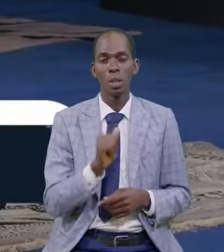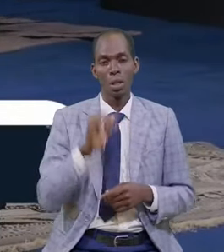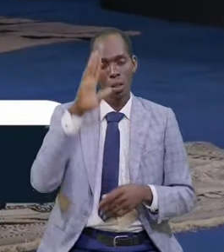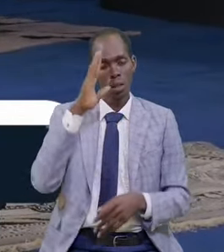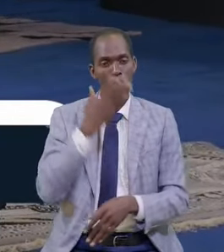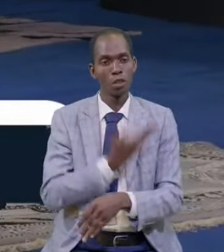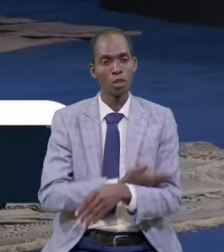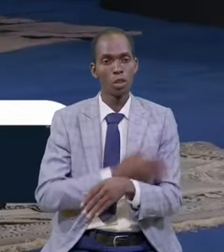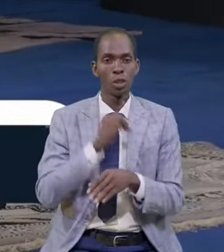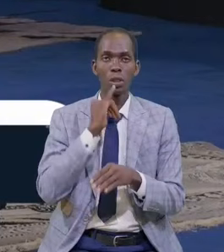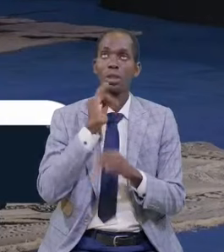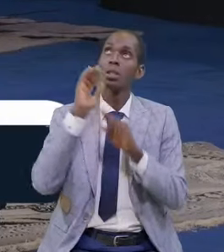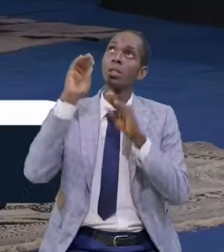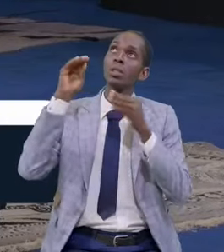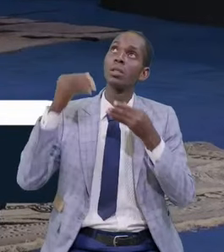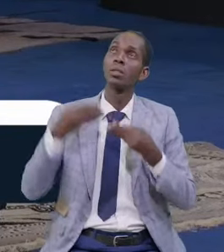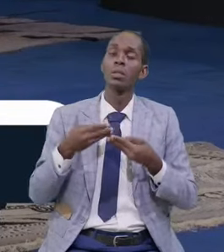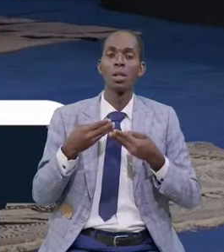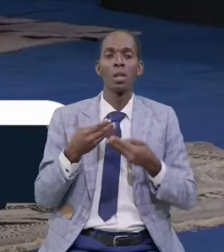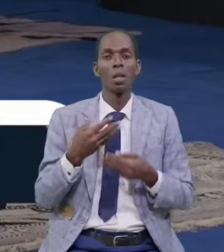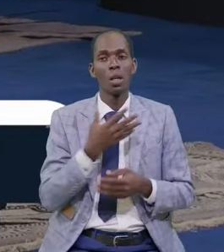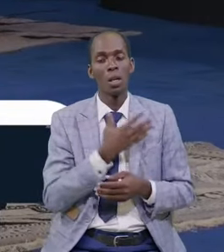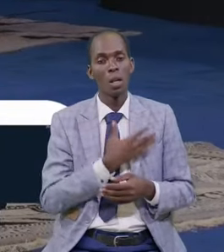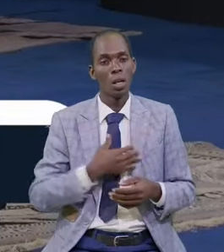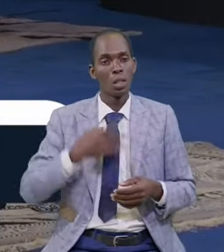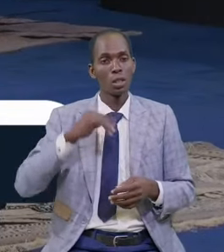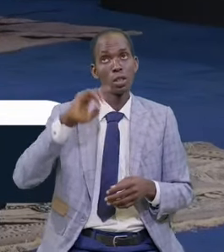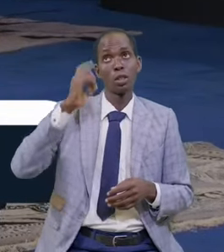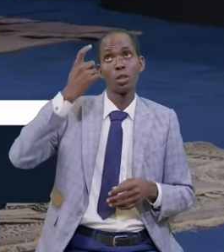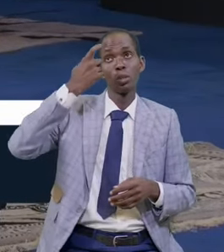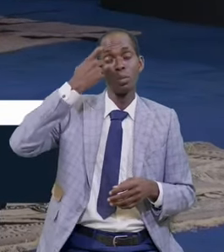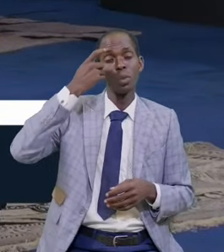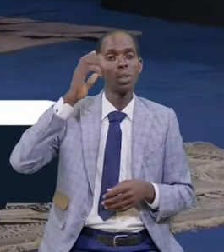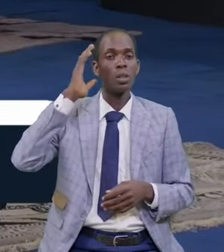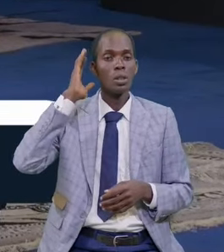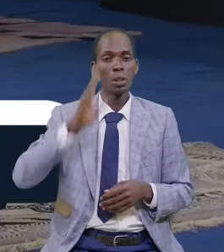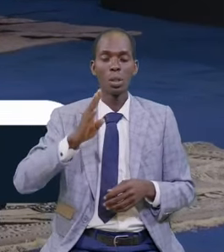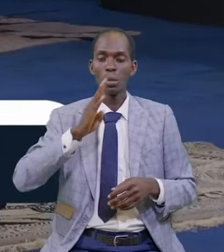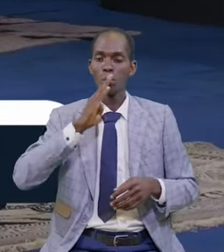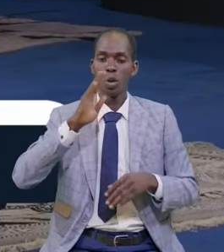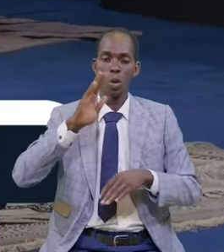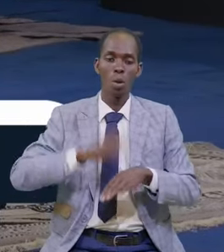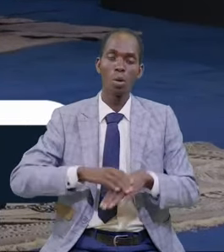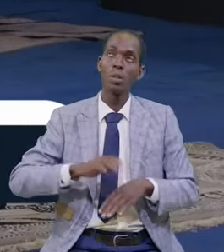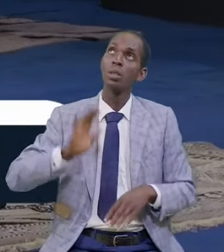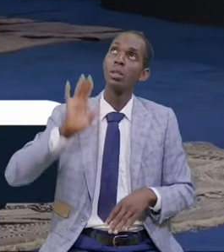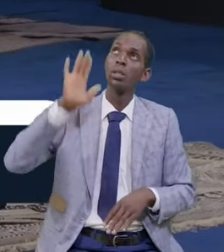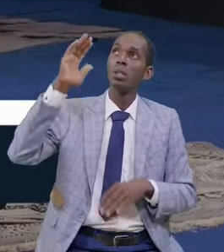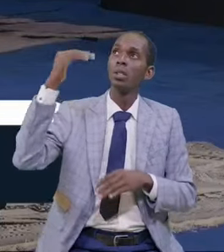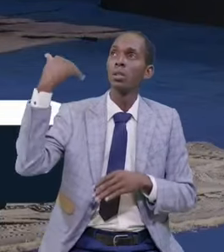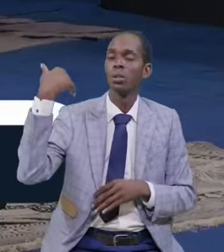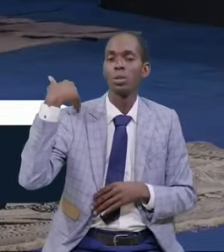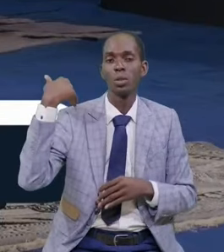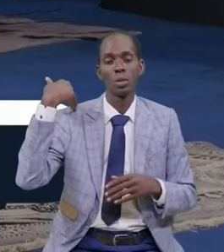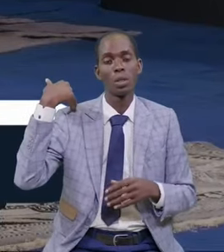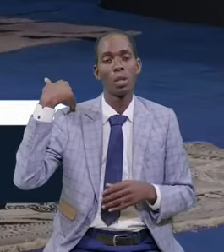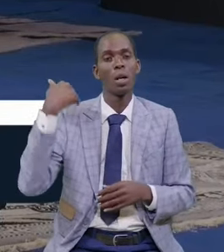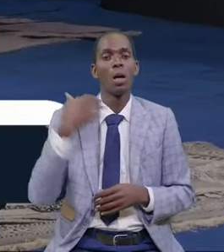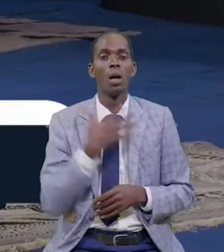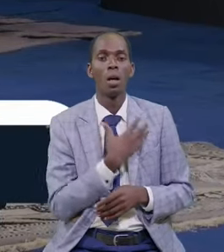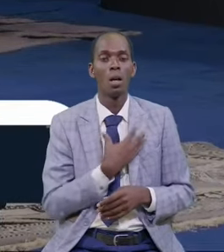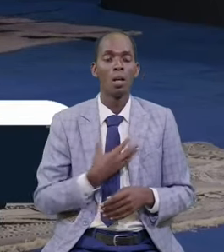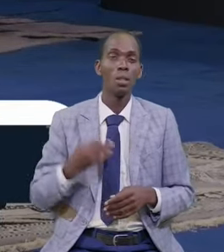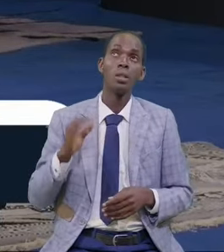is given and the government shall be upon a should old and his